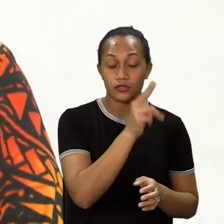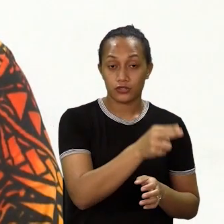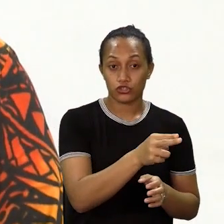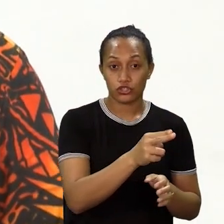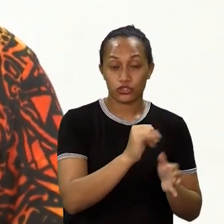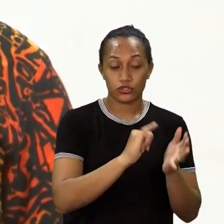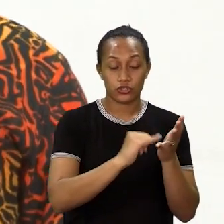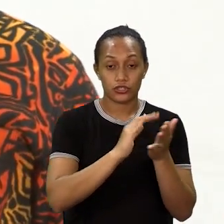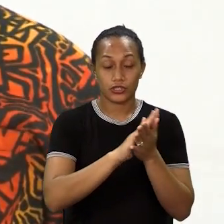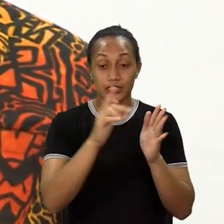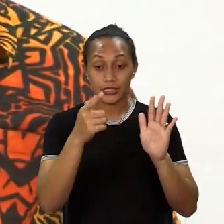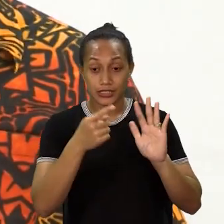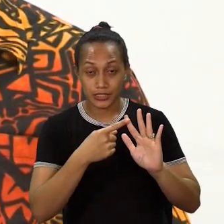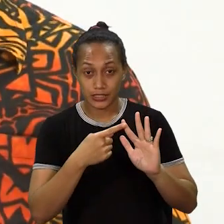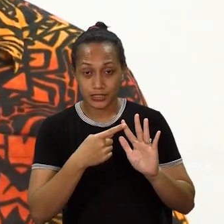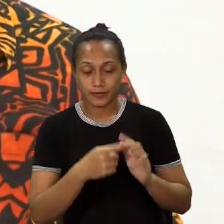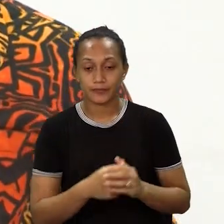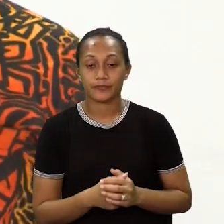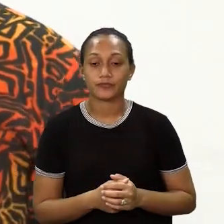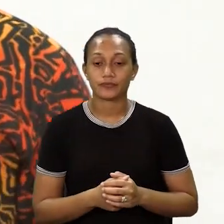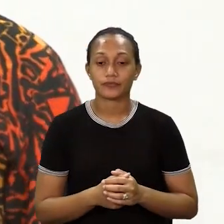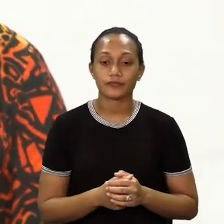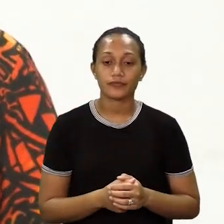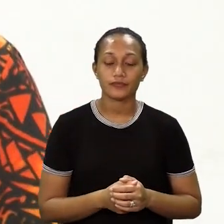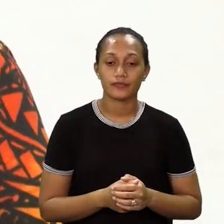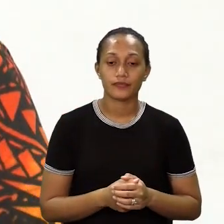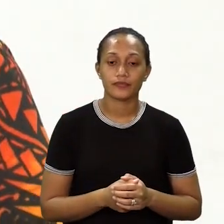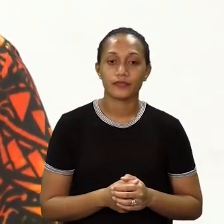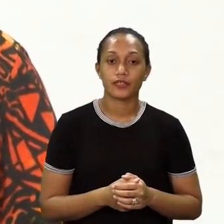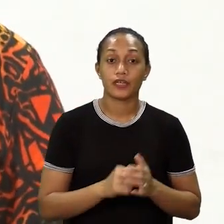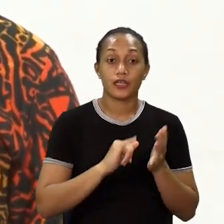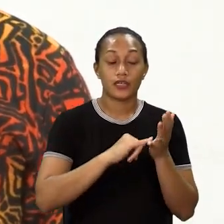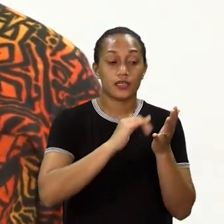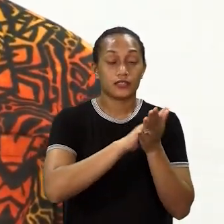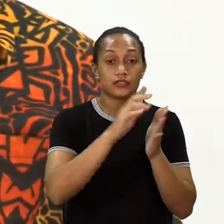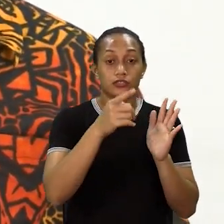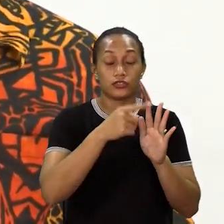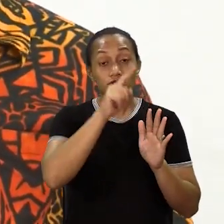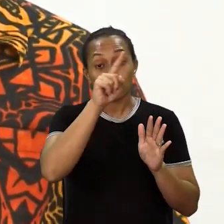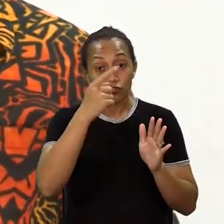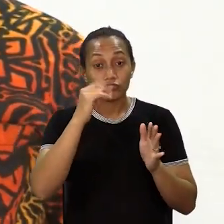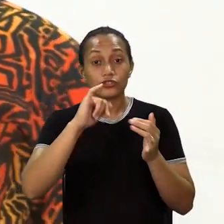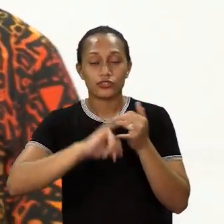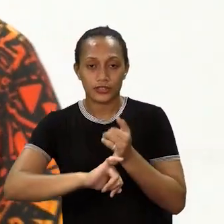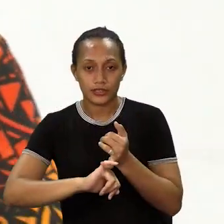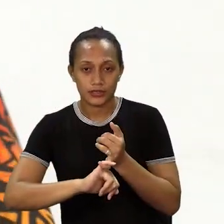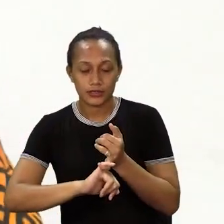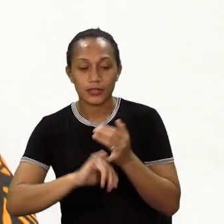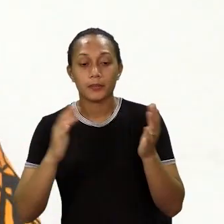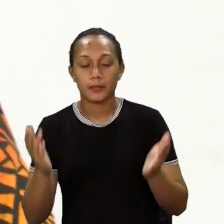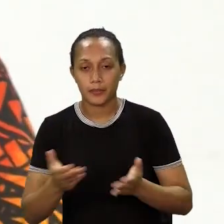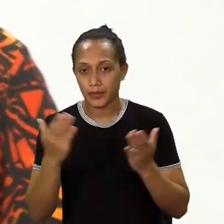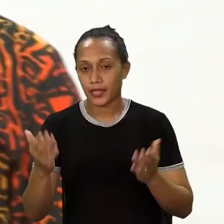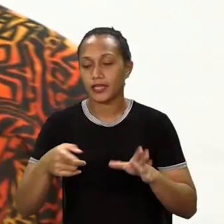Yes, she's. And our sentence is read like this. She's playing